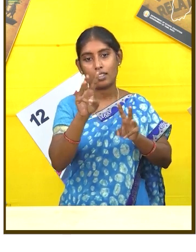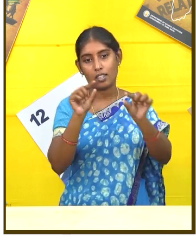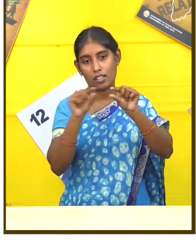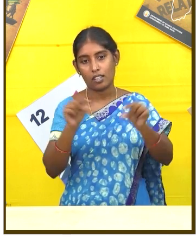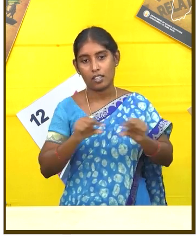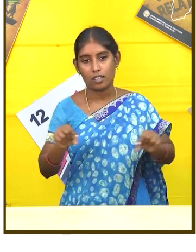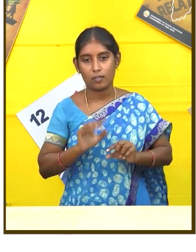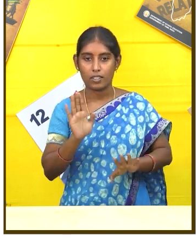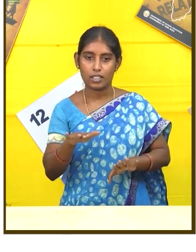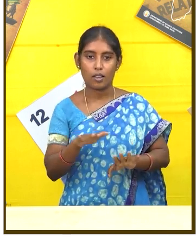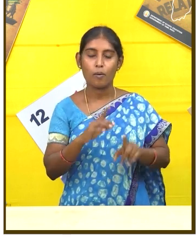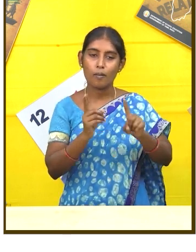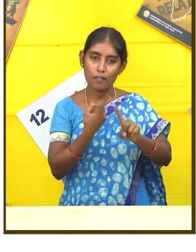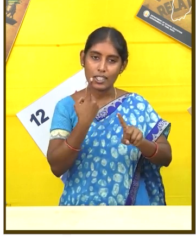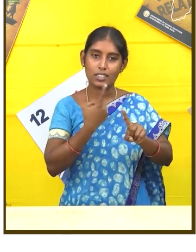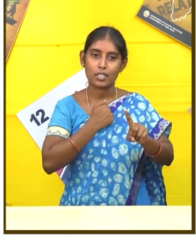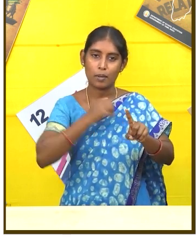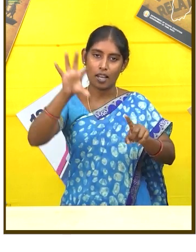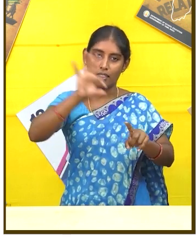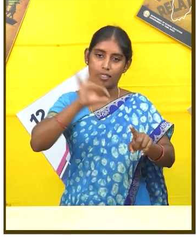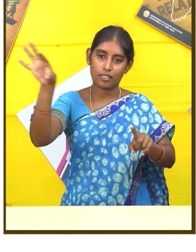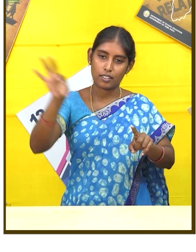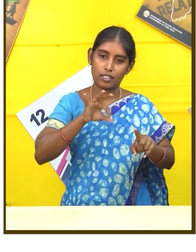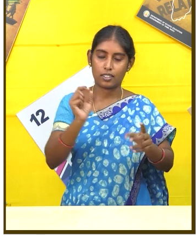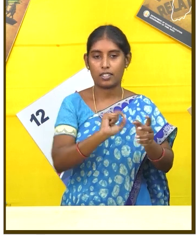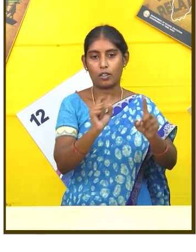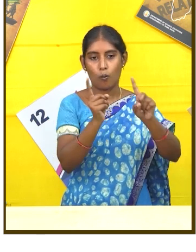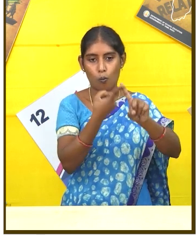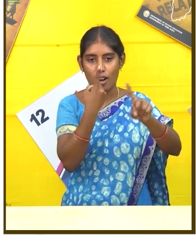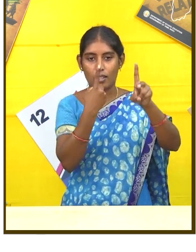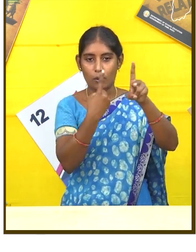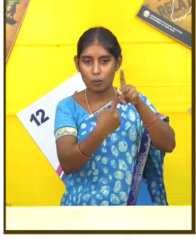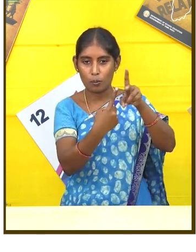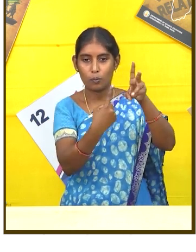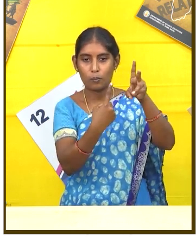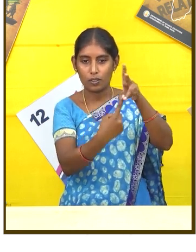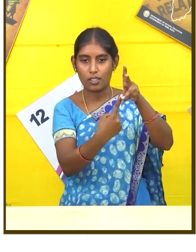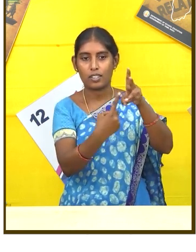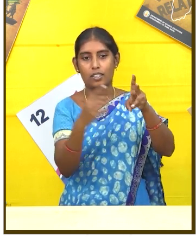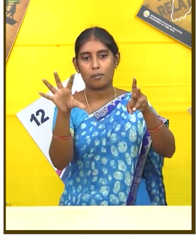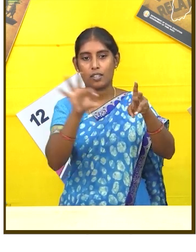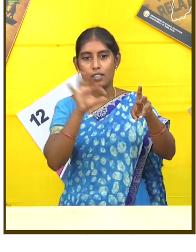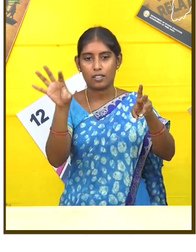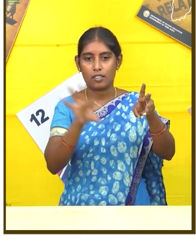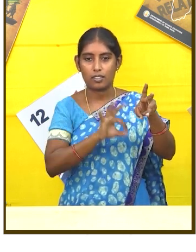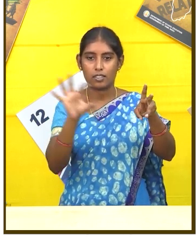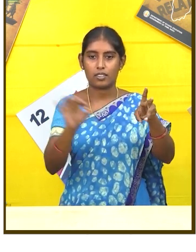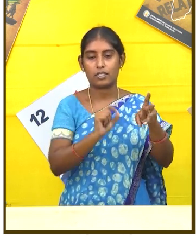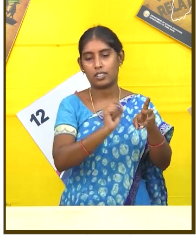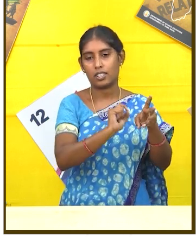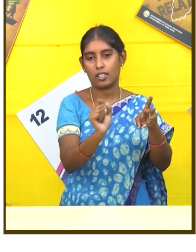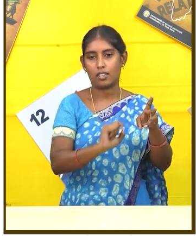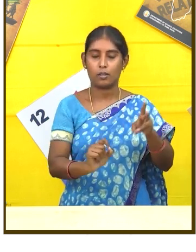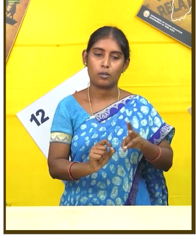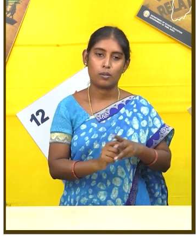we have to look at the equation 1, 2, 3. All are having the plus z, minus z, the